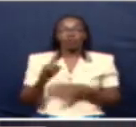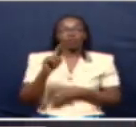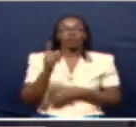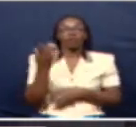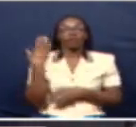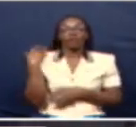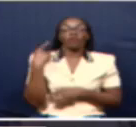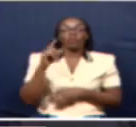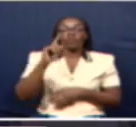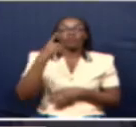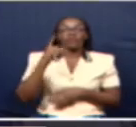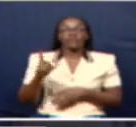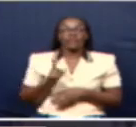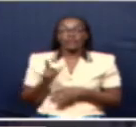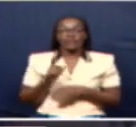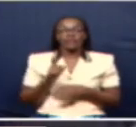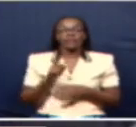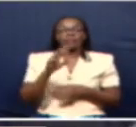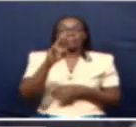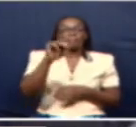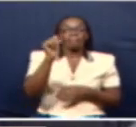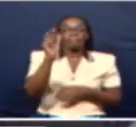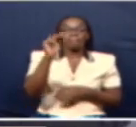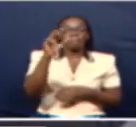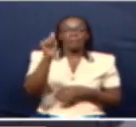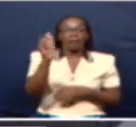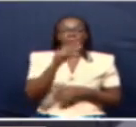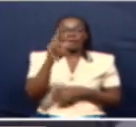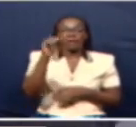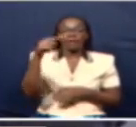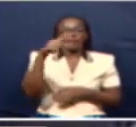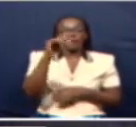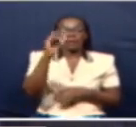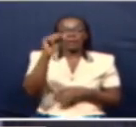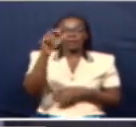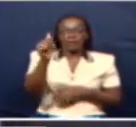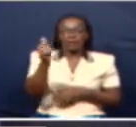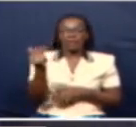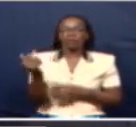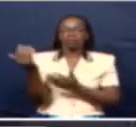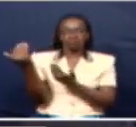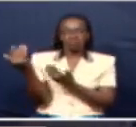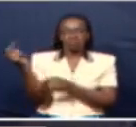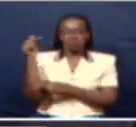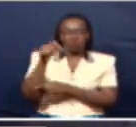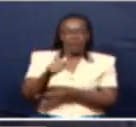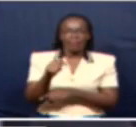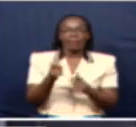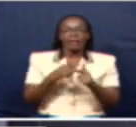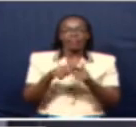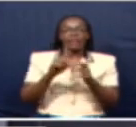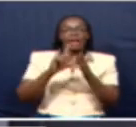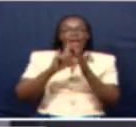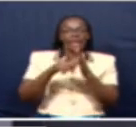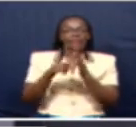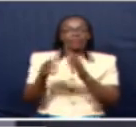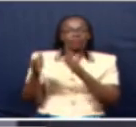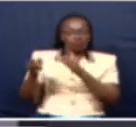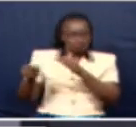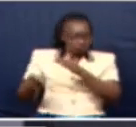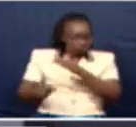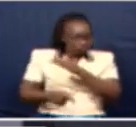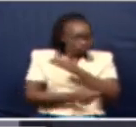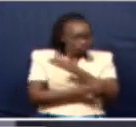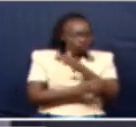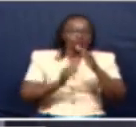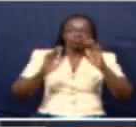Mamangina Kenyatta is said to be here in the area, where they expect to take the celebrations that will go on into later on in the night, saying that they are